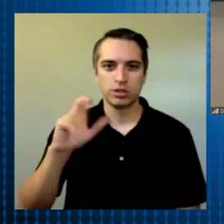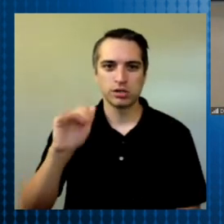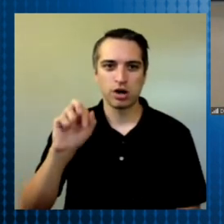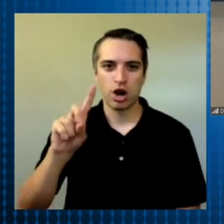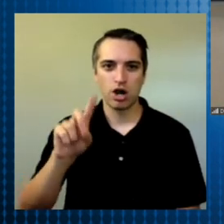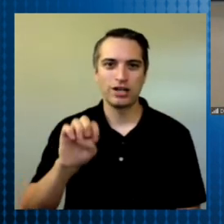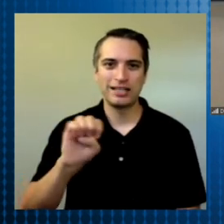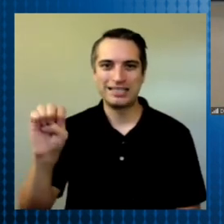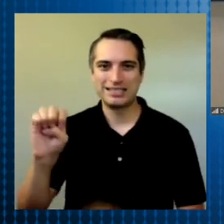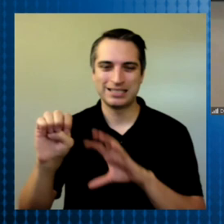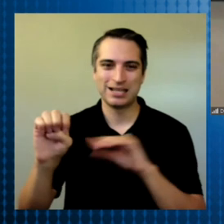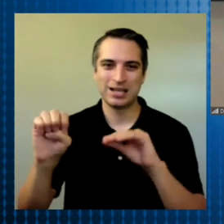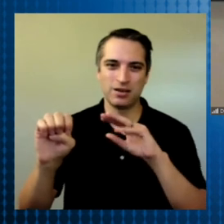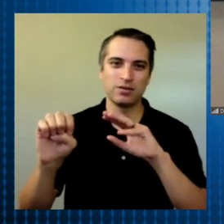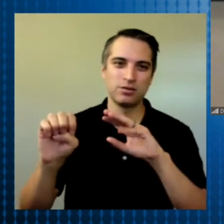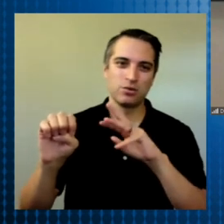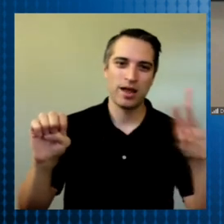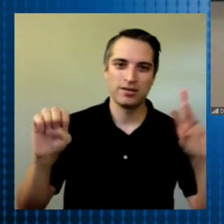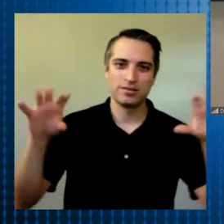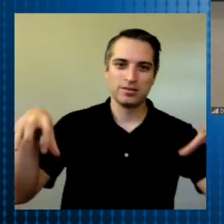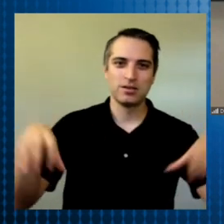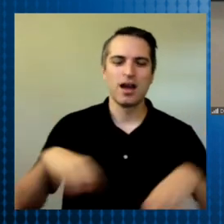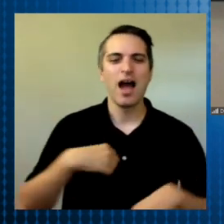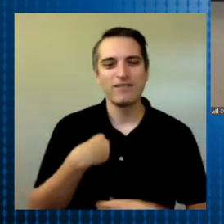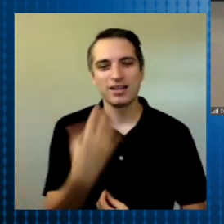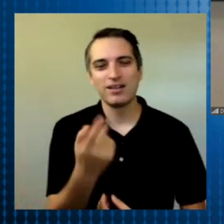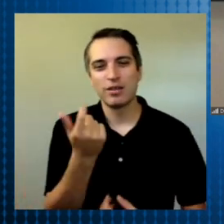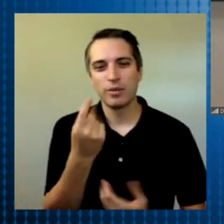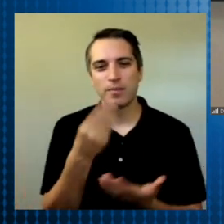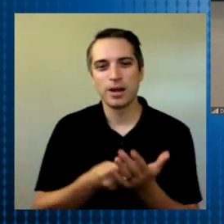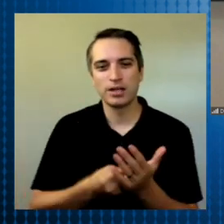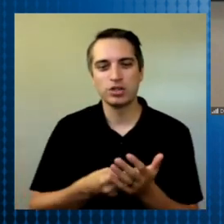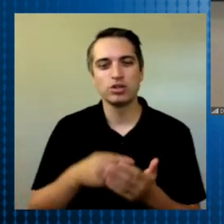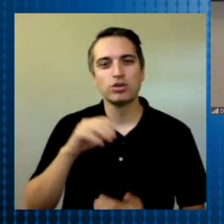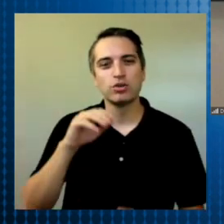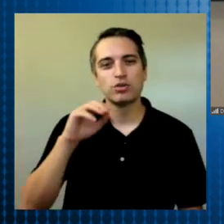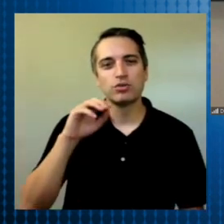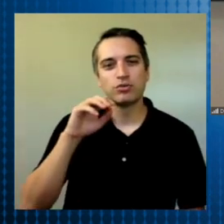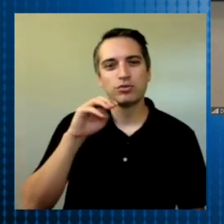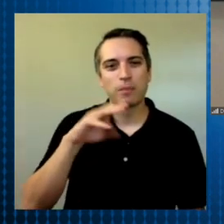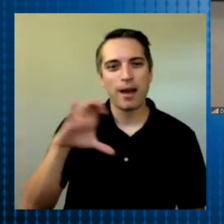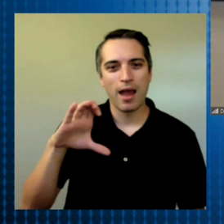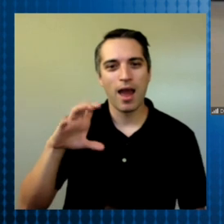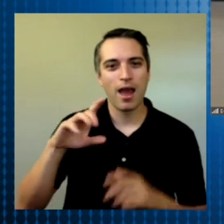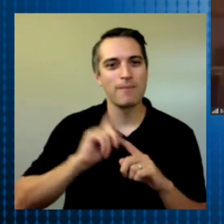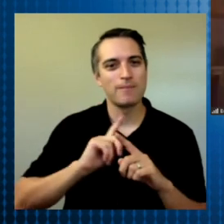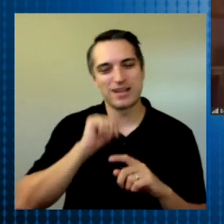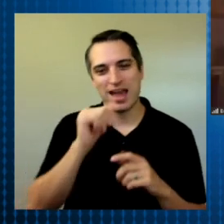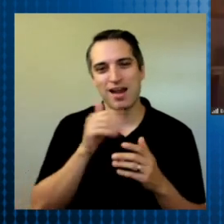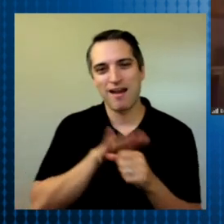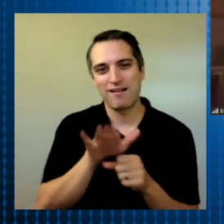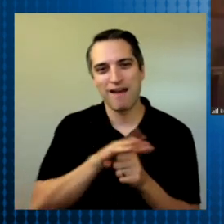money to Mott, not enough to turn the lights on, but you know, who knows what the future might hold. Well, we're